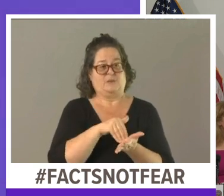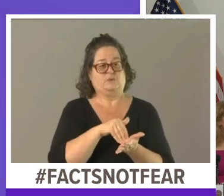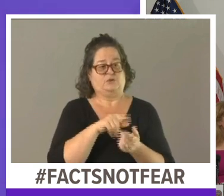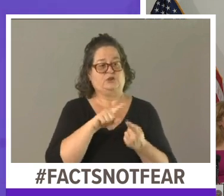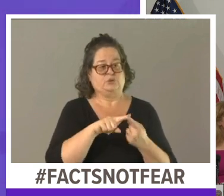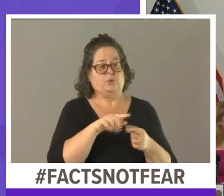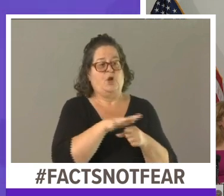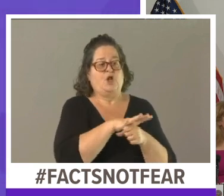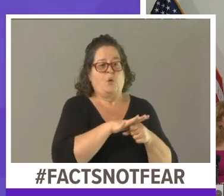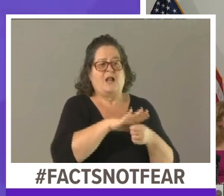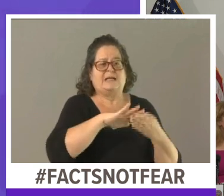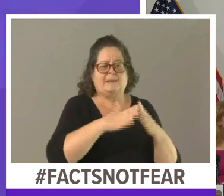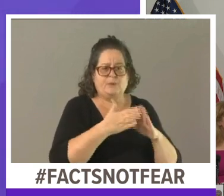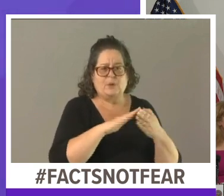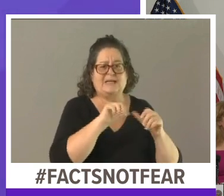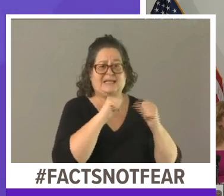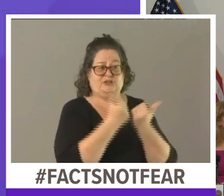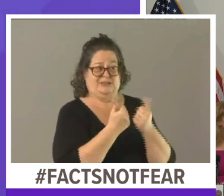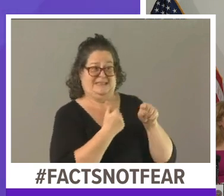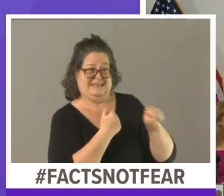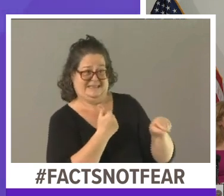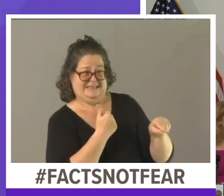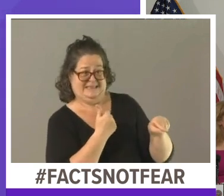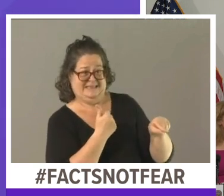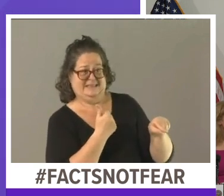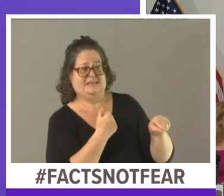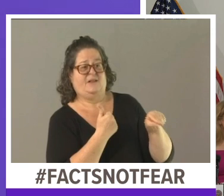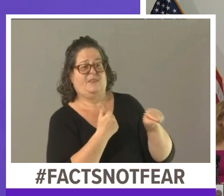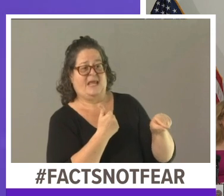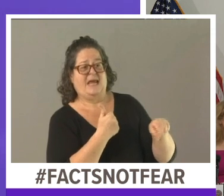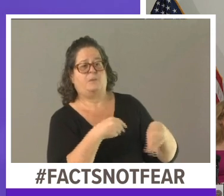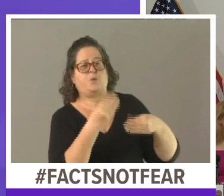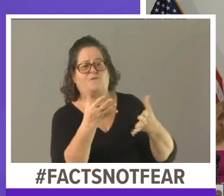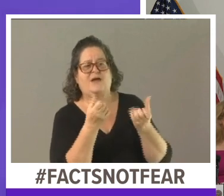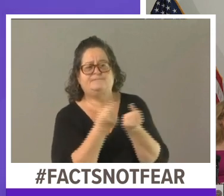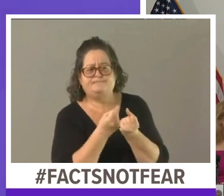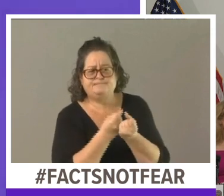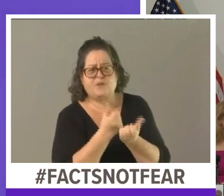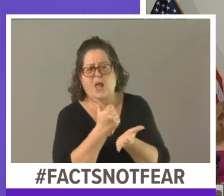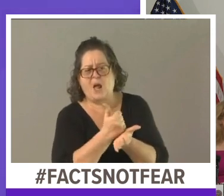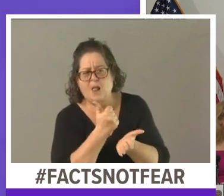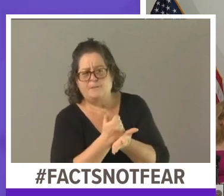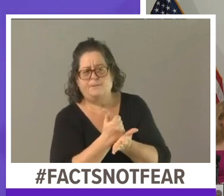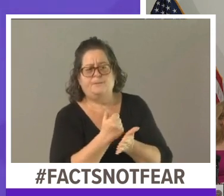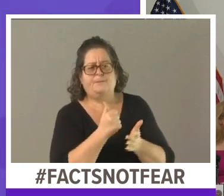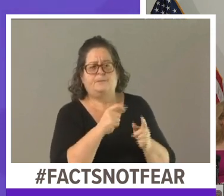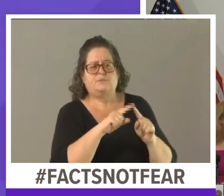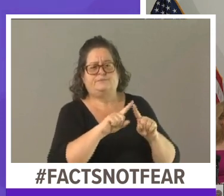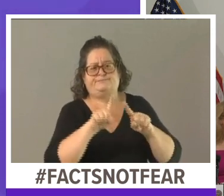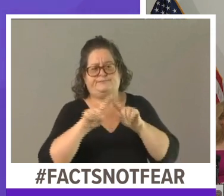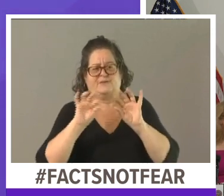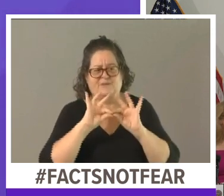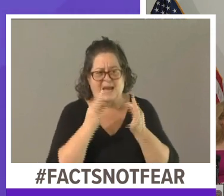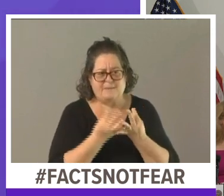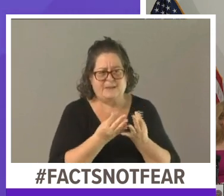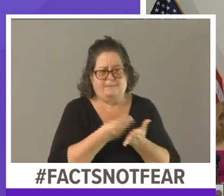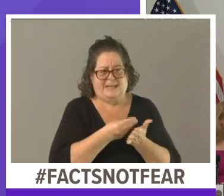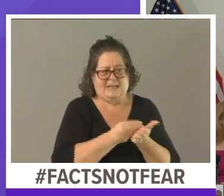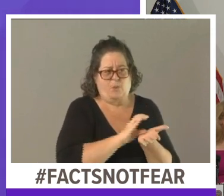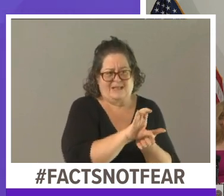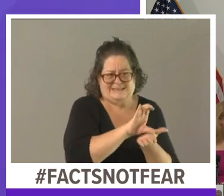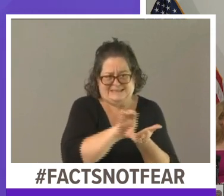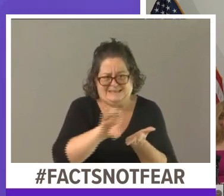of rental assistance programs and providing assistance to families and individuals faster. In